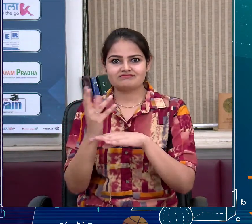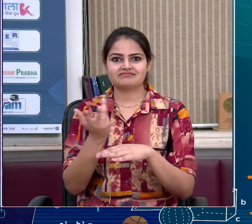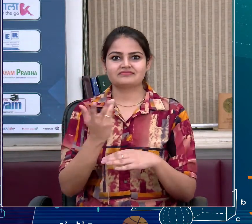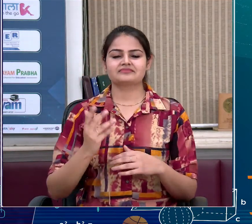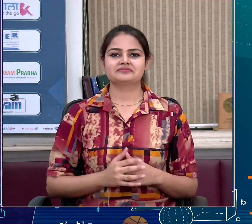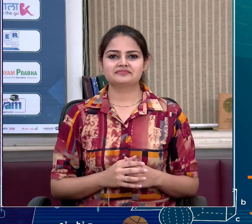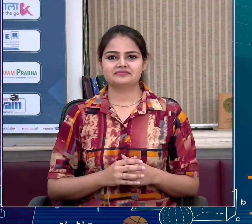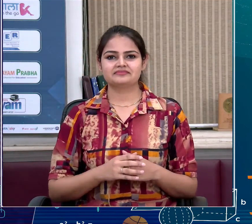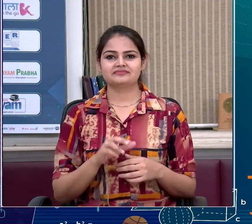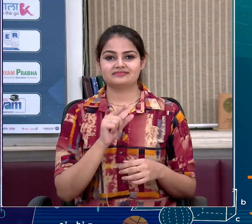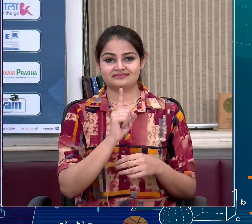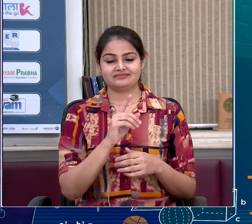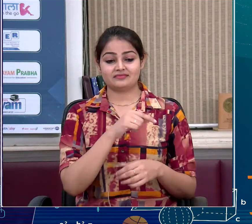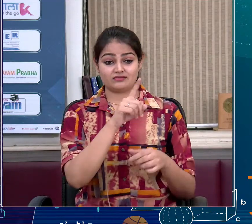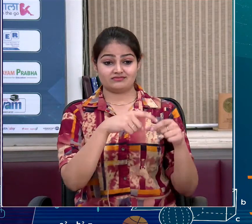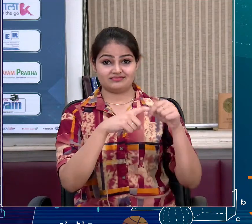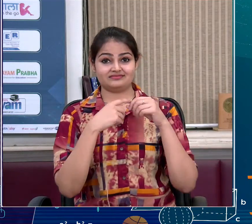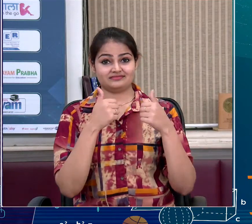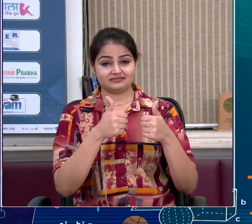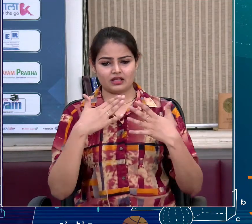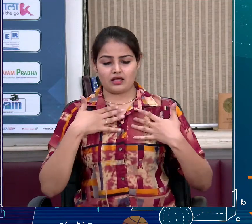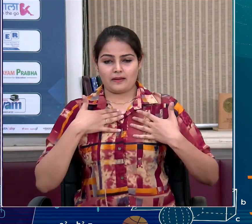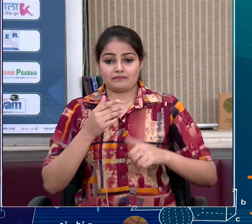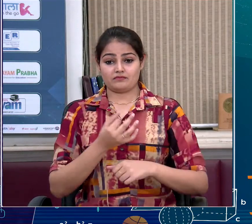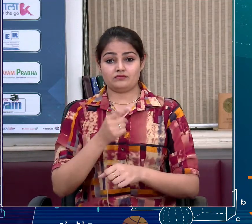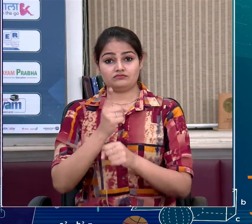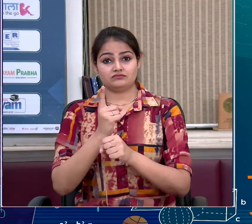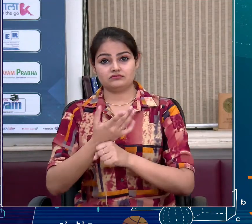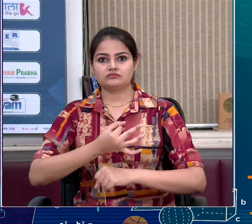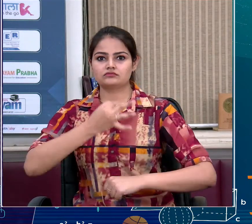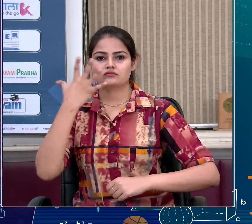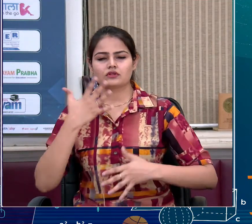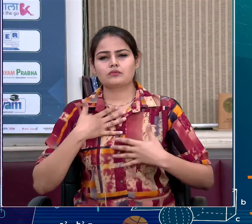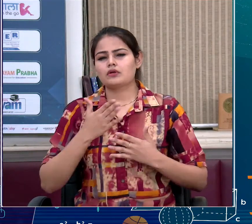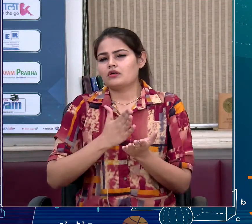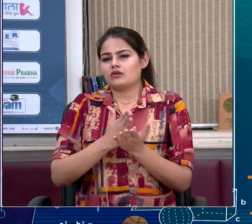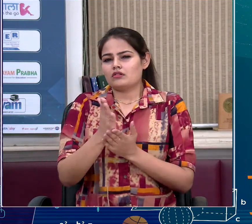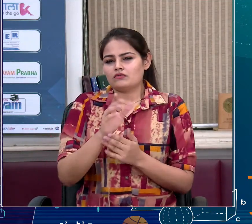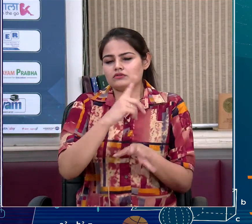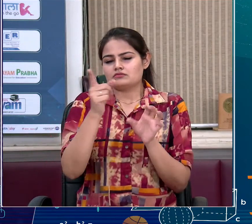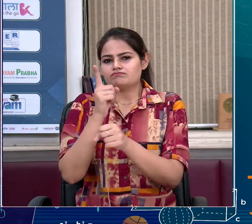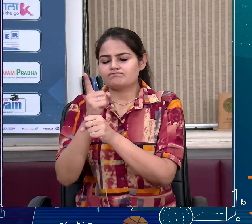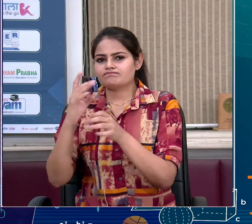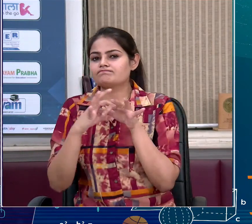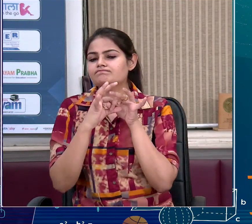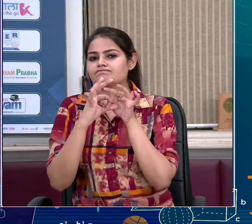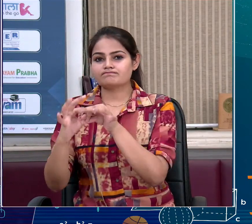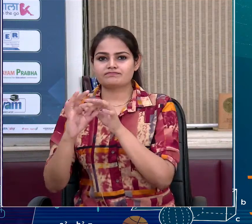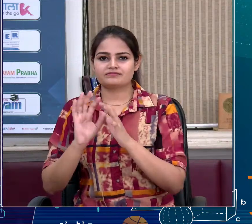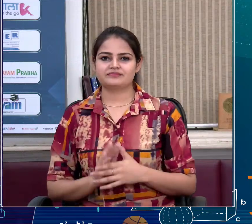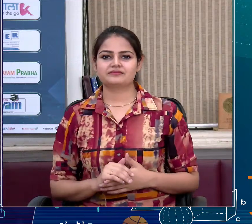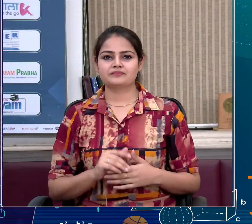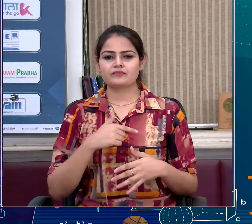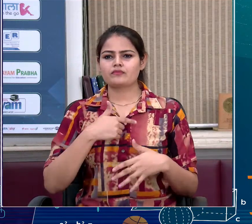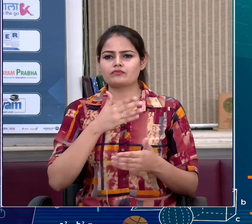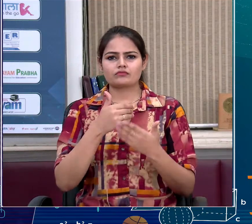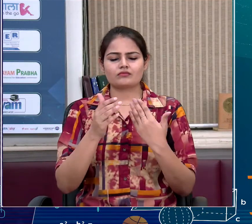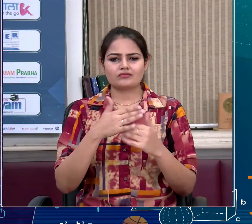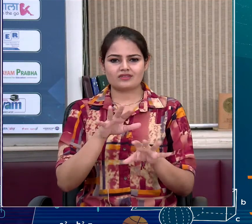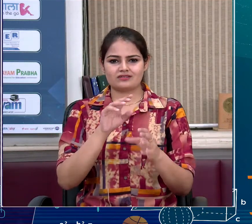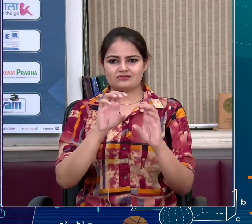we as special educator, always contemplate with the teachers. Because yes, for an educator also, when it's in a classroom of